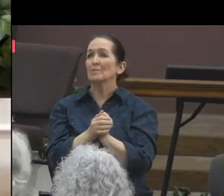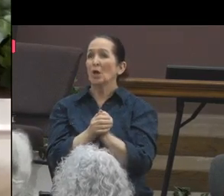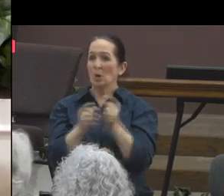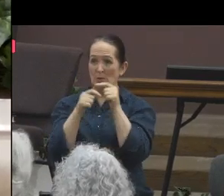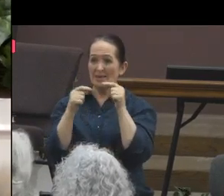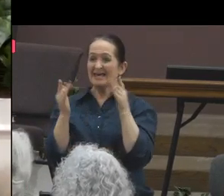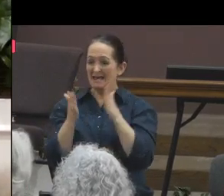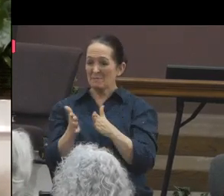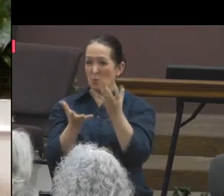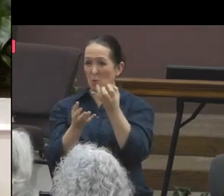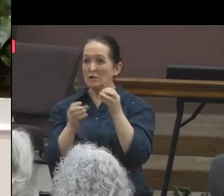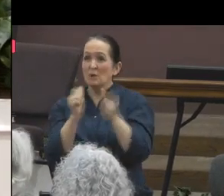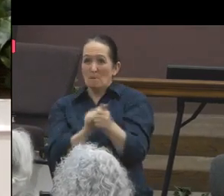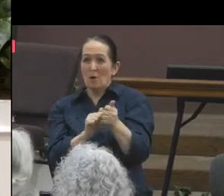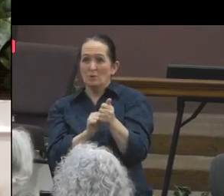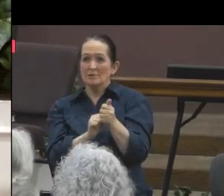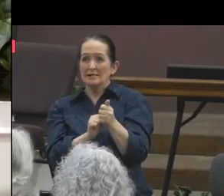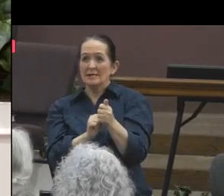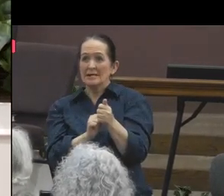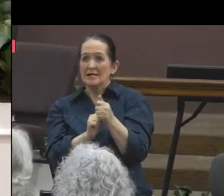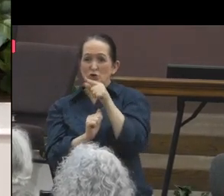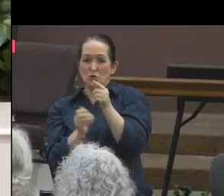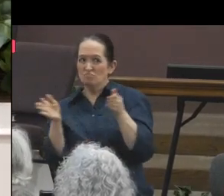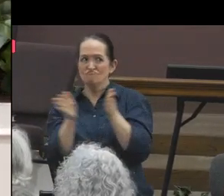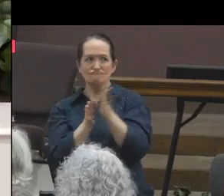wants most of all is to get you out the door.